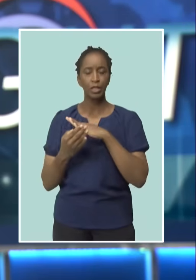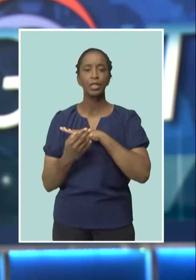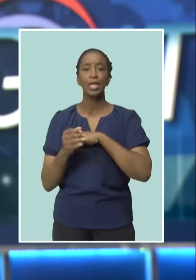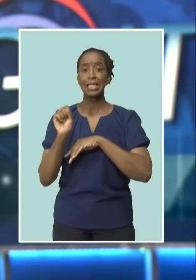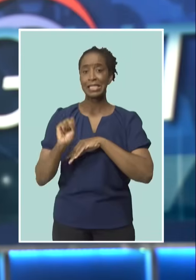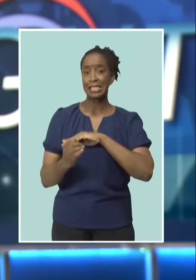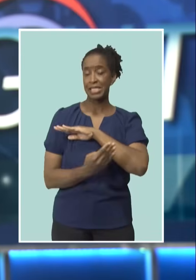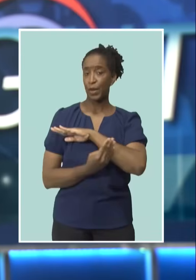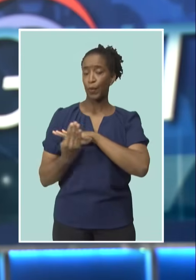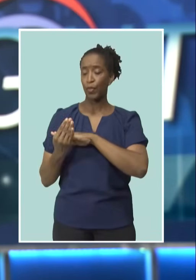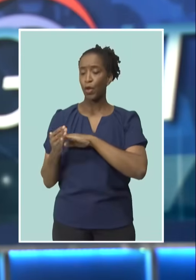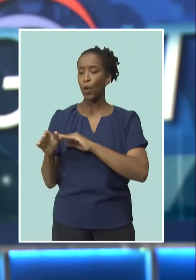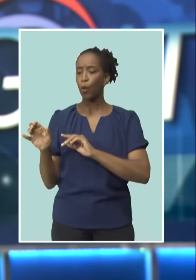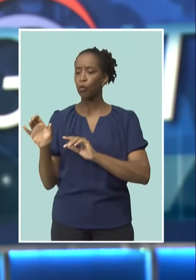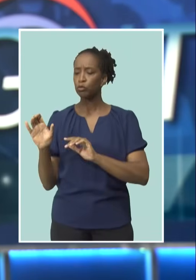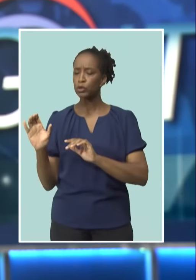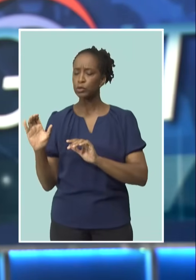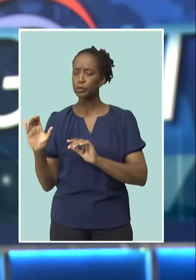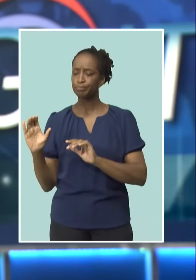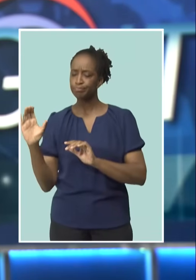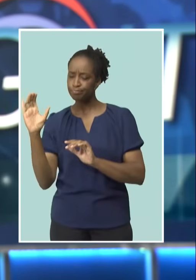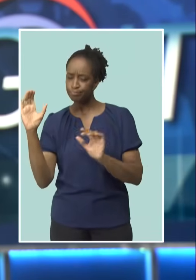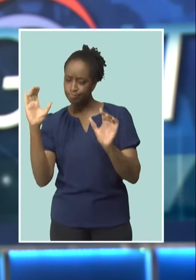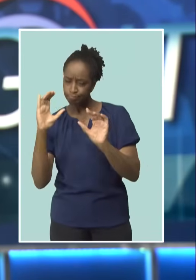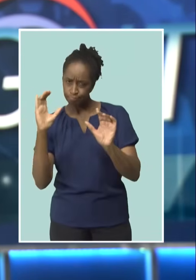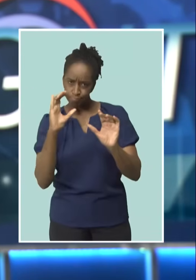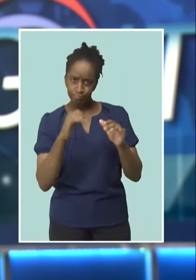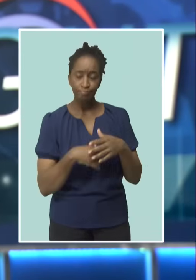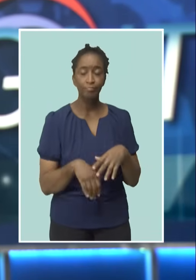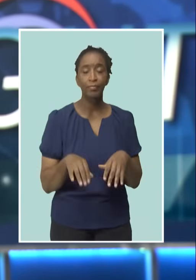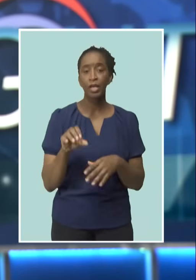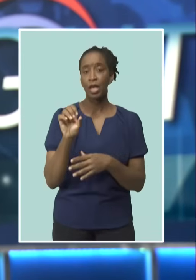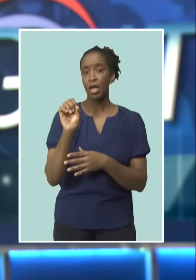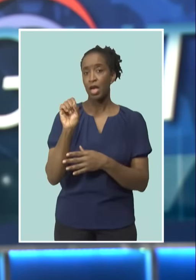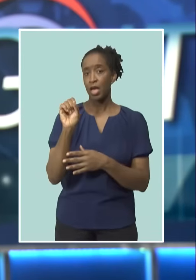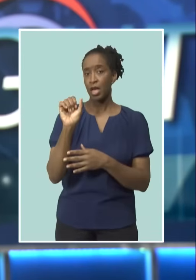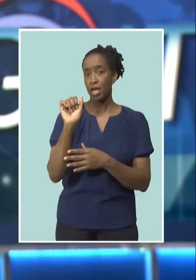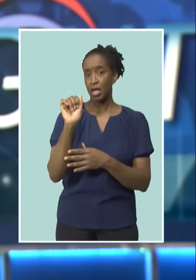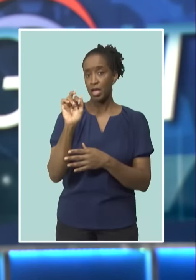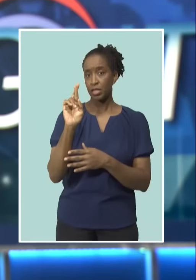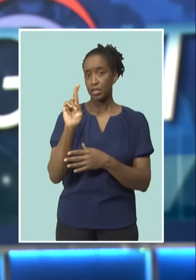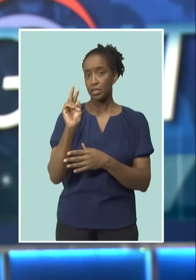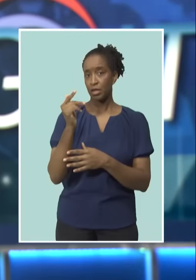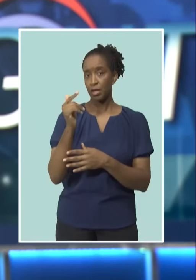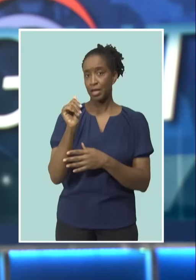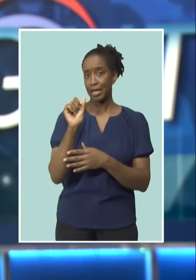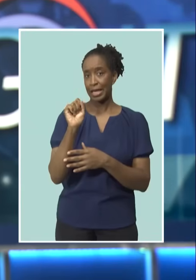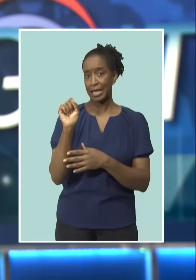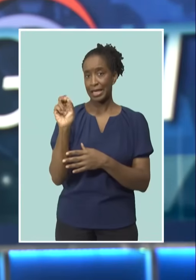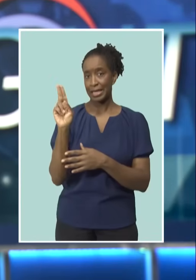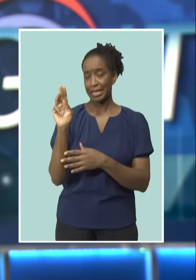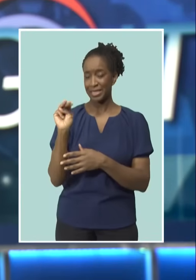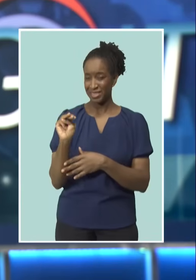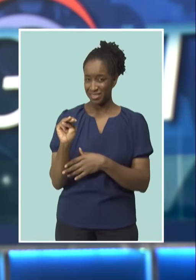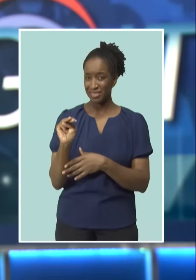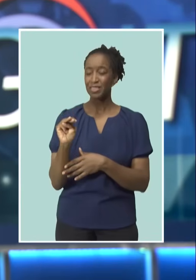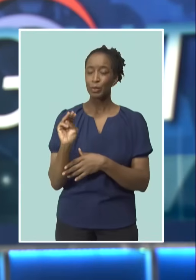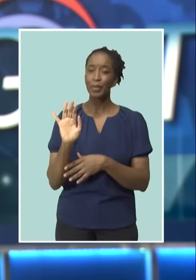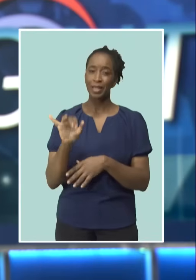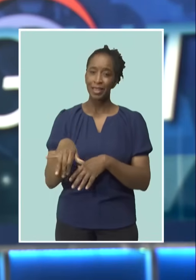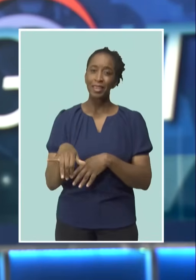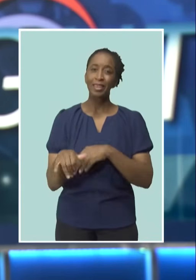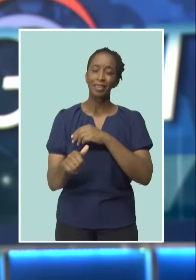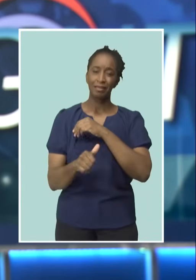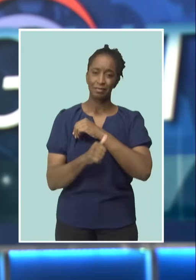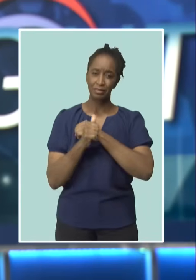coast. But the pesky sargassum seaweed, which has invaded the island shores once again, continues to pose a threat to the